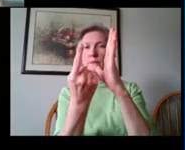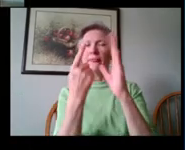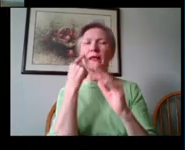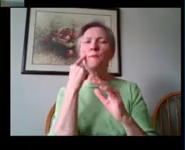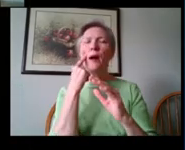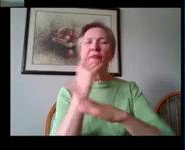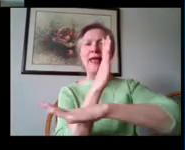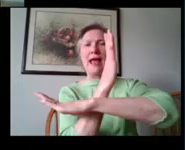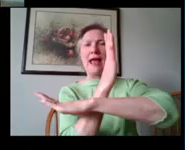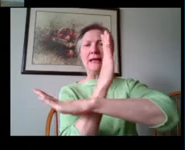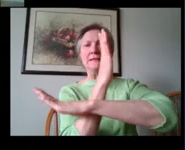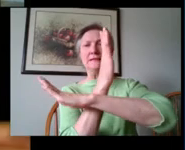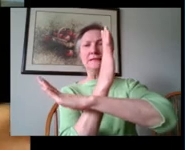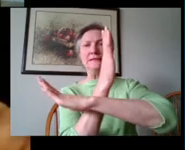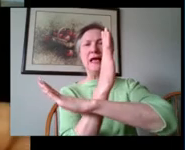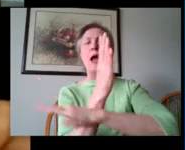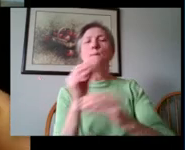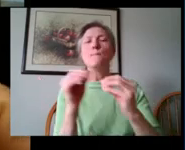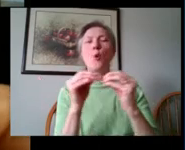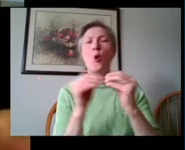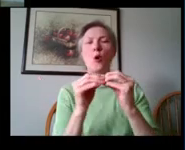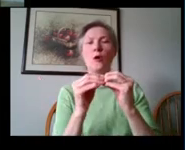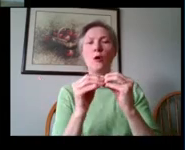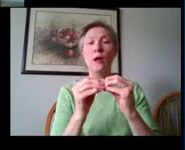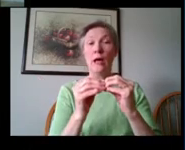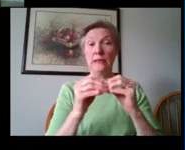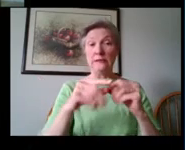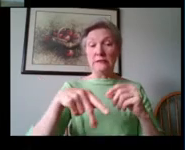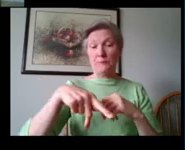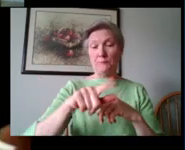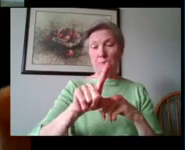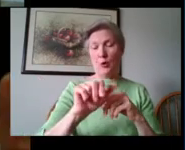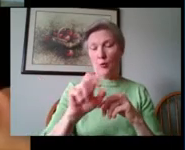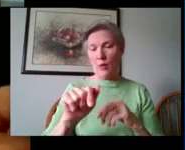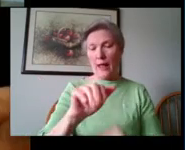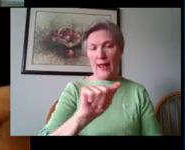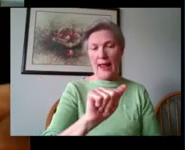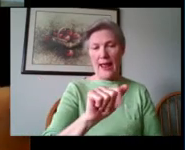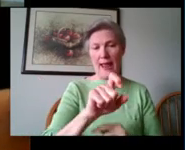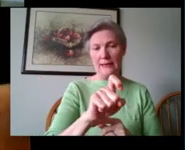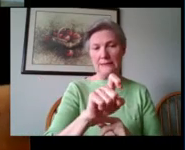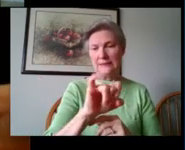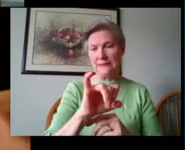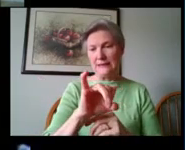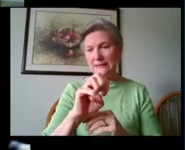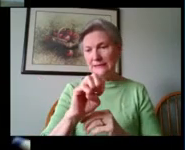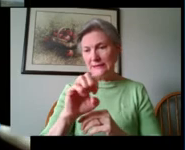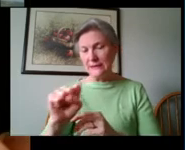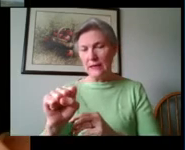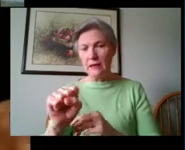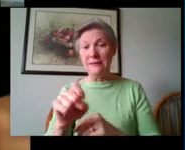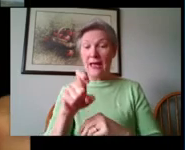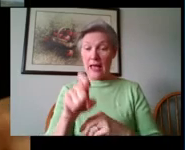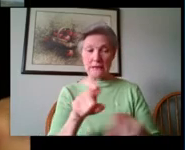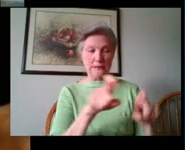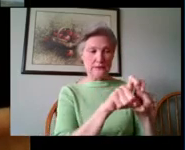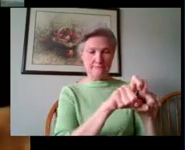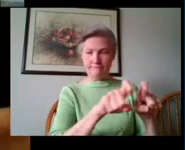just a little bit more. Axes, again, are the plural of the word axis. You've got your x-axis, which is